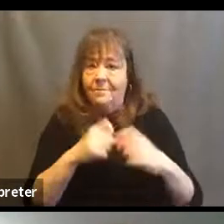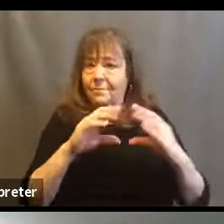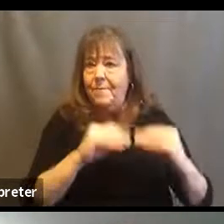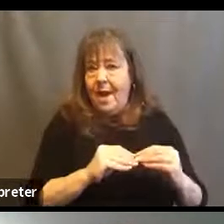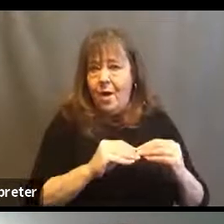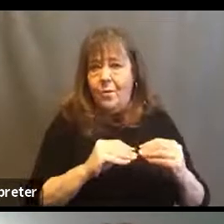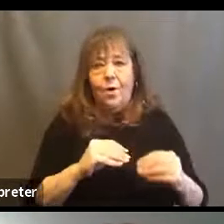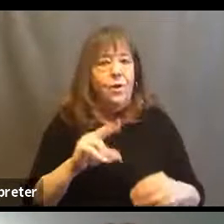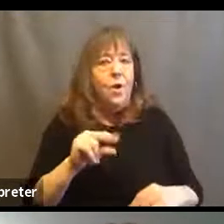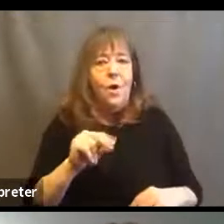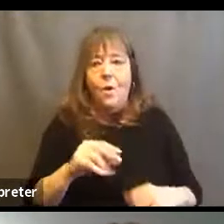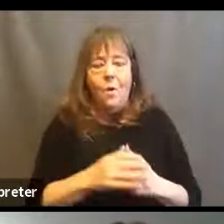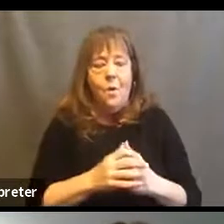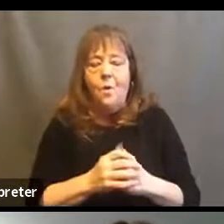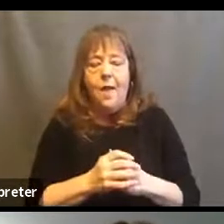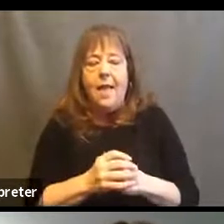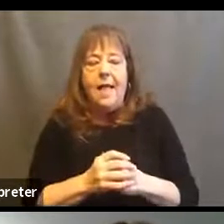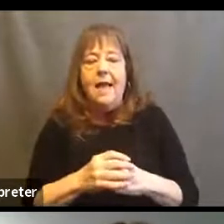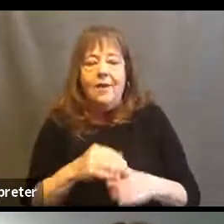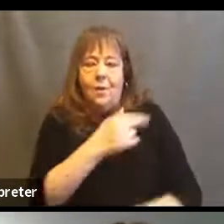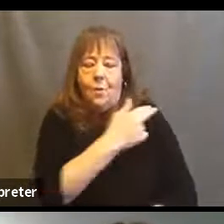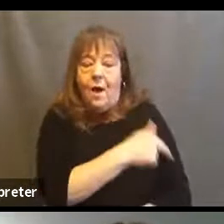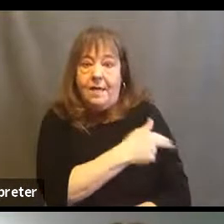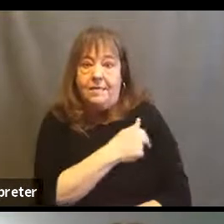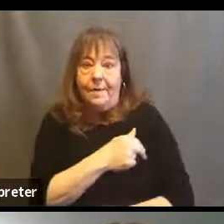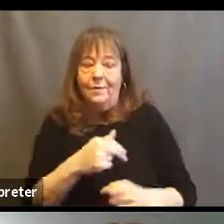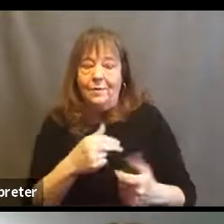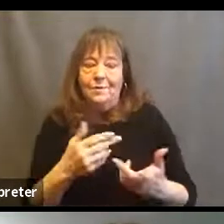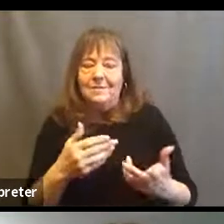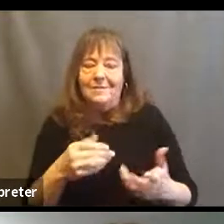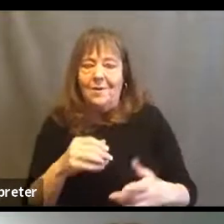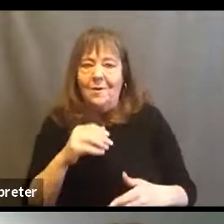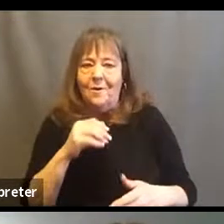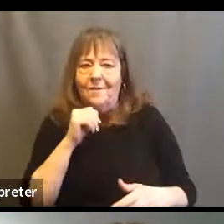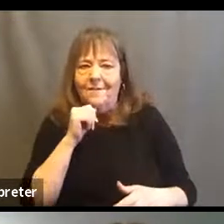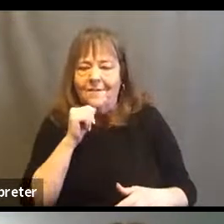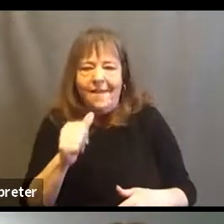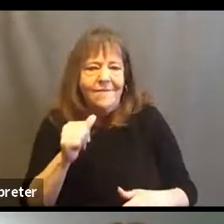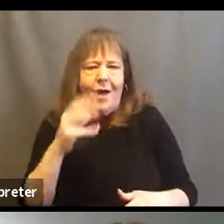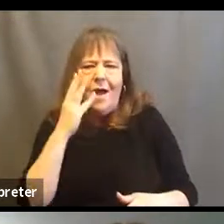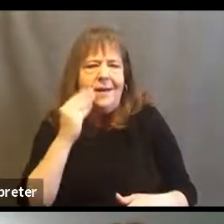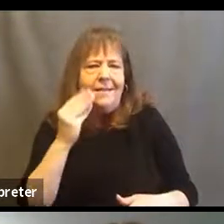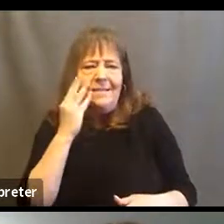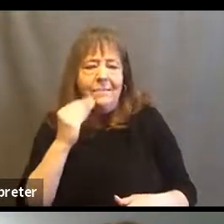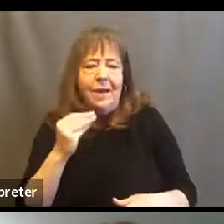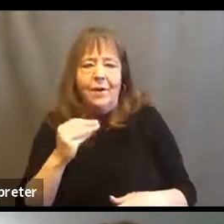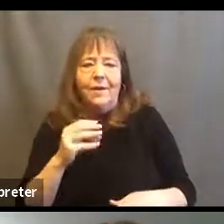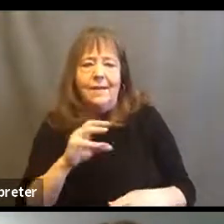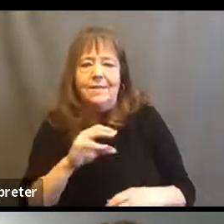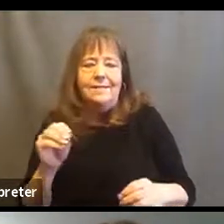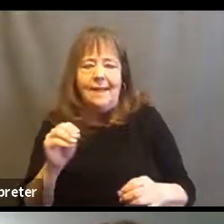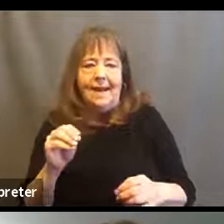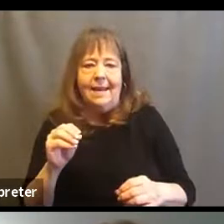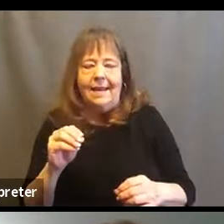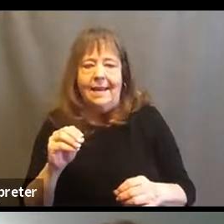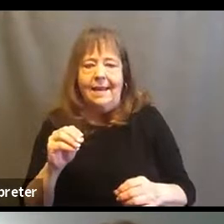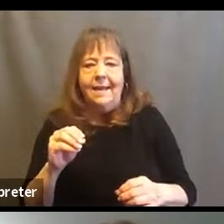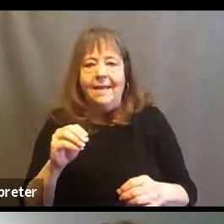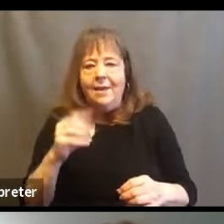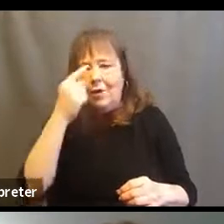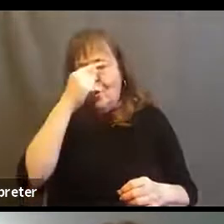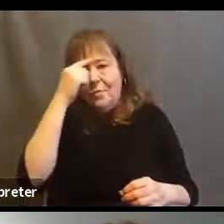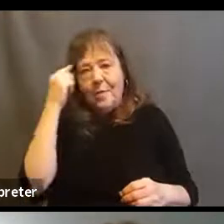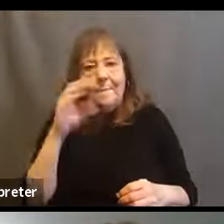hospitals, I think, are at the bottom of the list as far as any kind of rolling blackout plan if that was critical. Certainly, we could